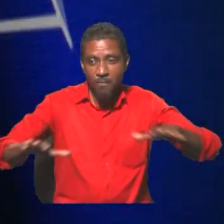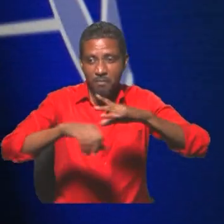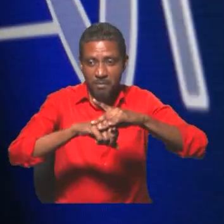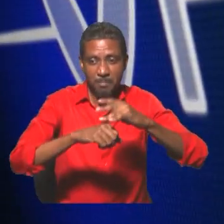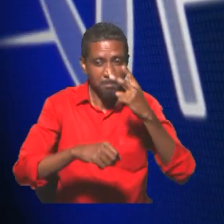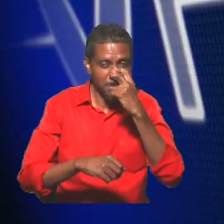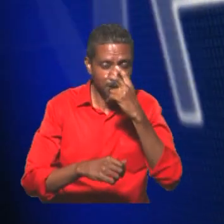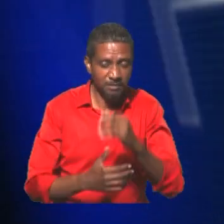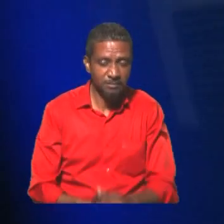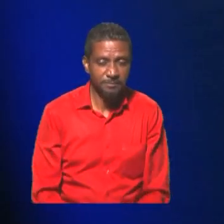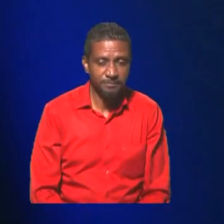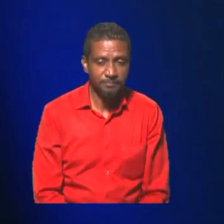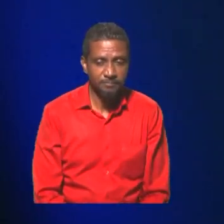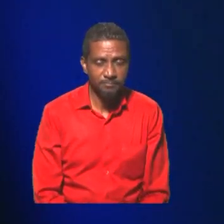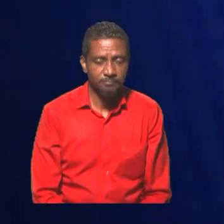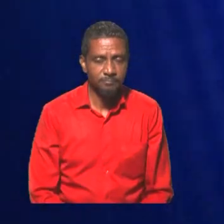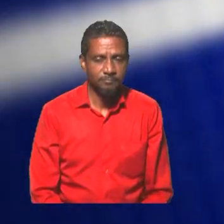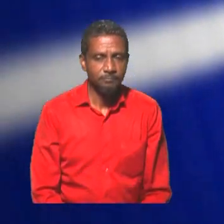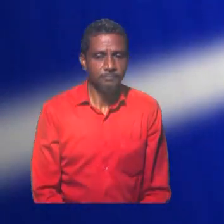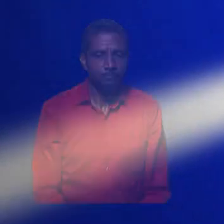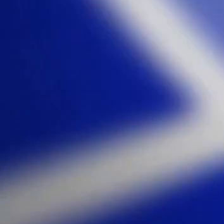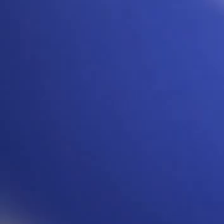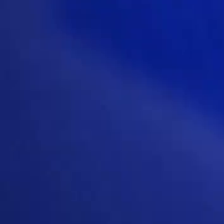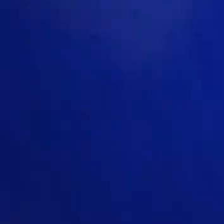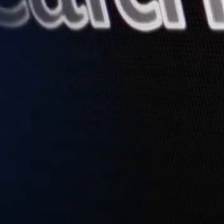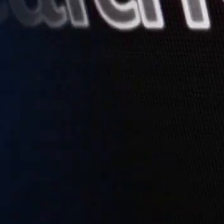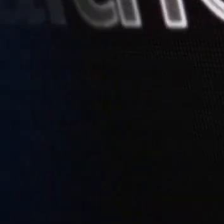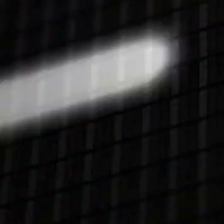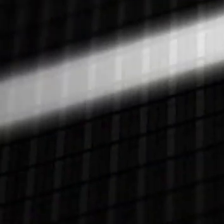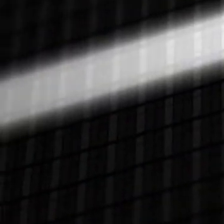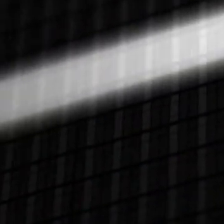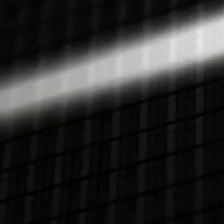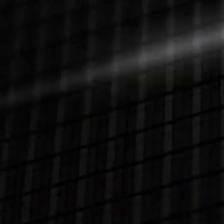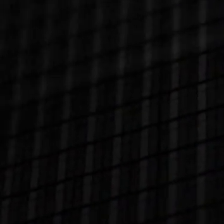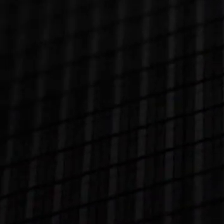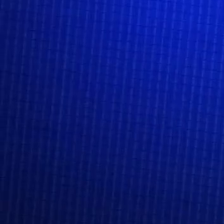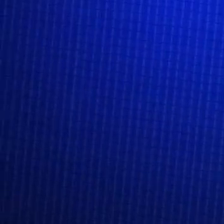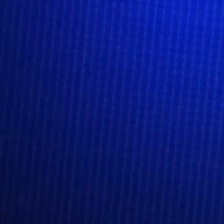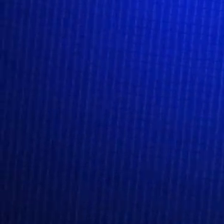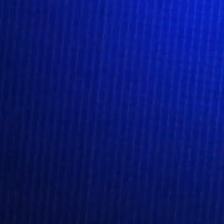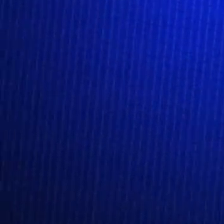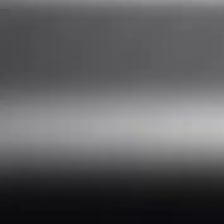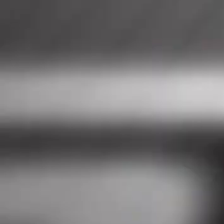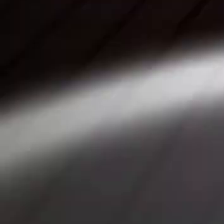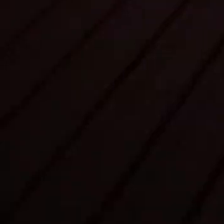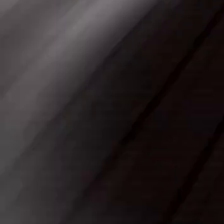I'm Karen Kozia Phillip with your TTT News Health Check.